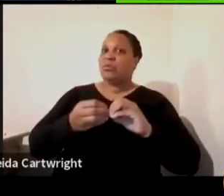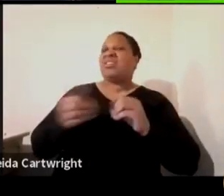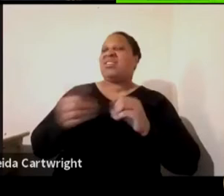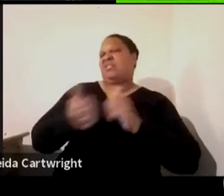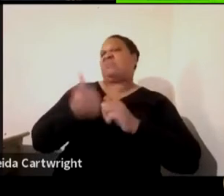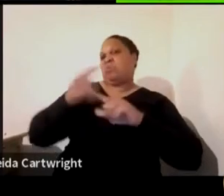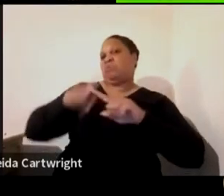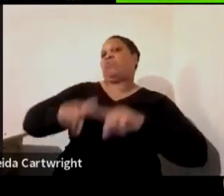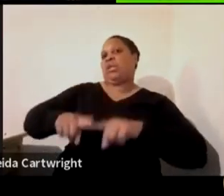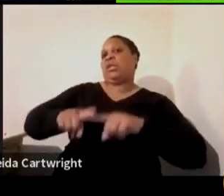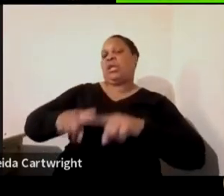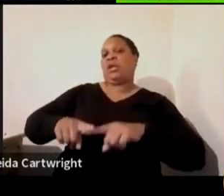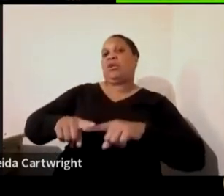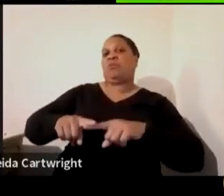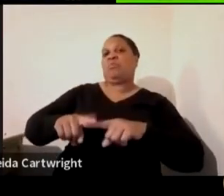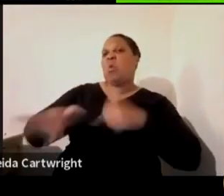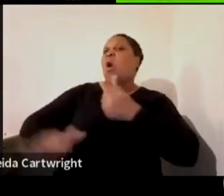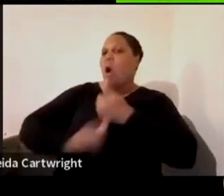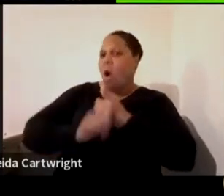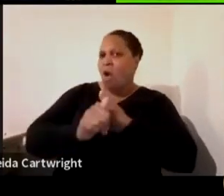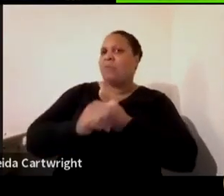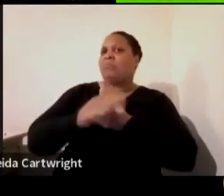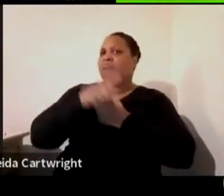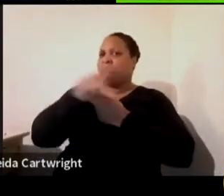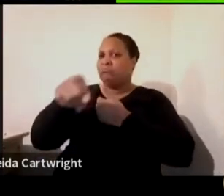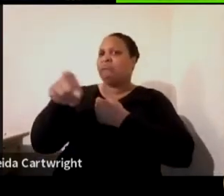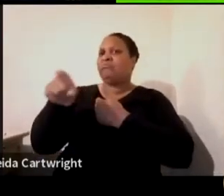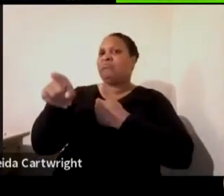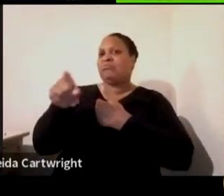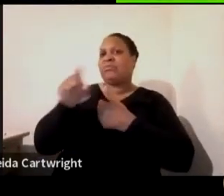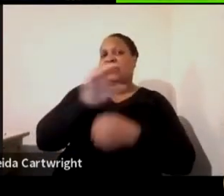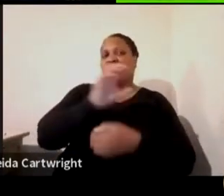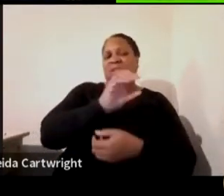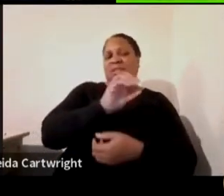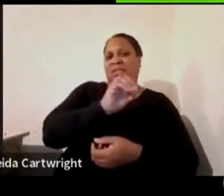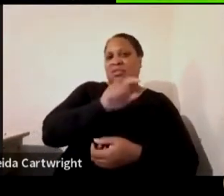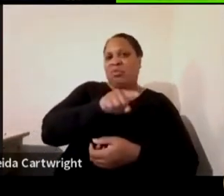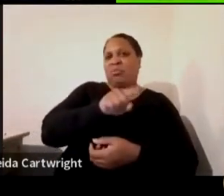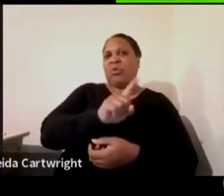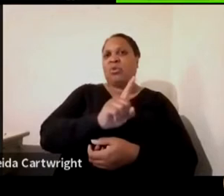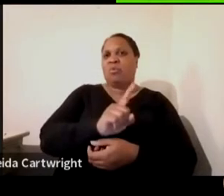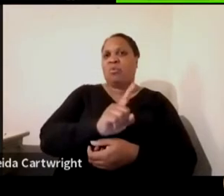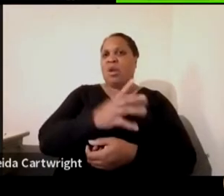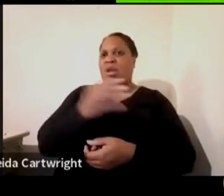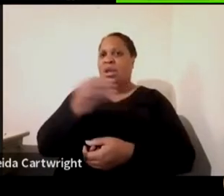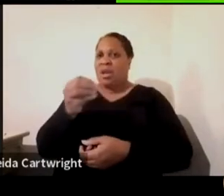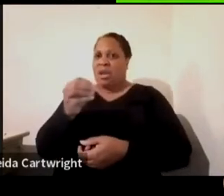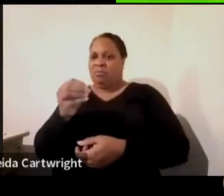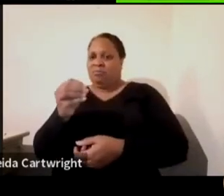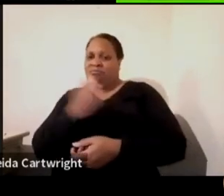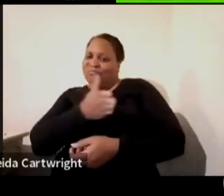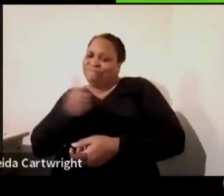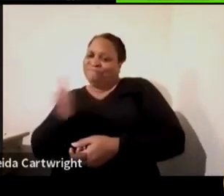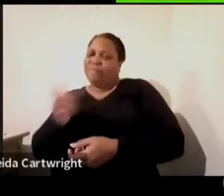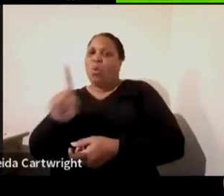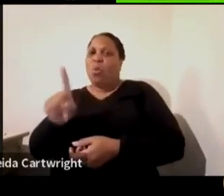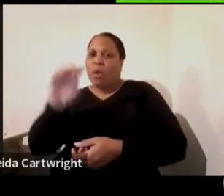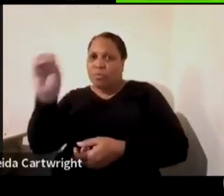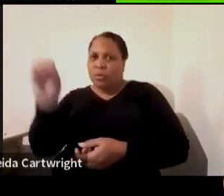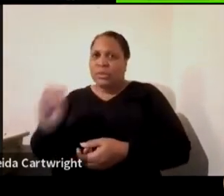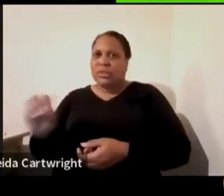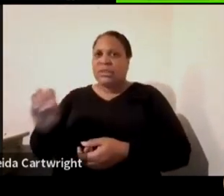of harm. And it's somewhere between 0.1 and 1%. And then in terms of severe